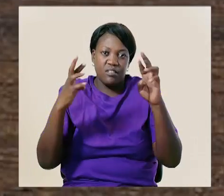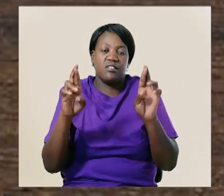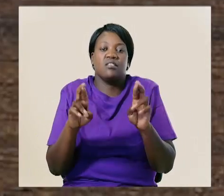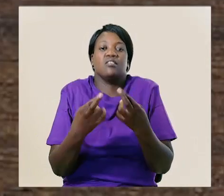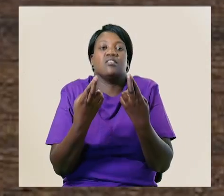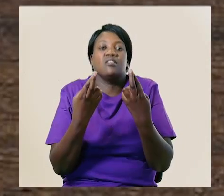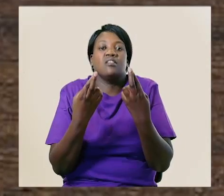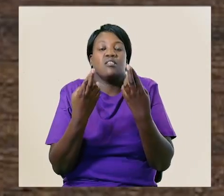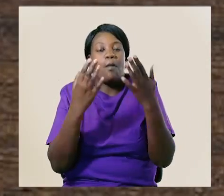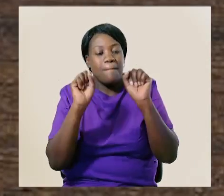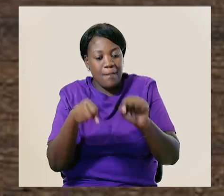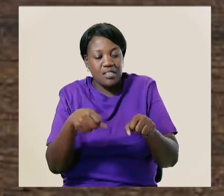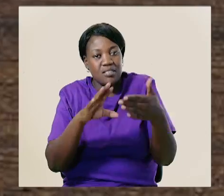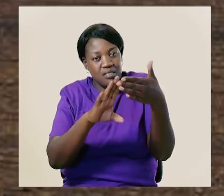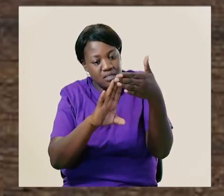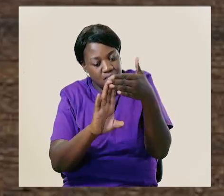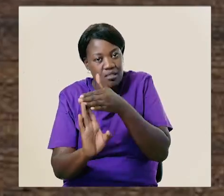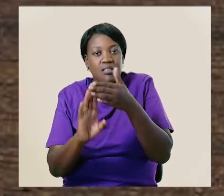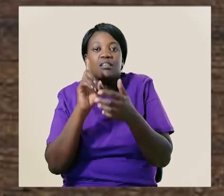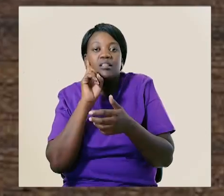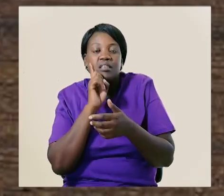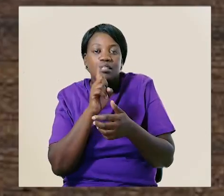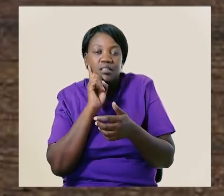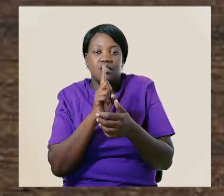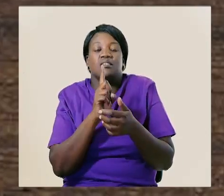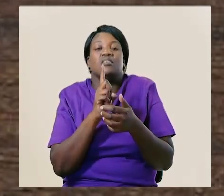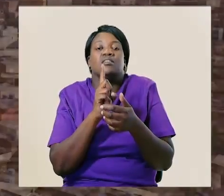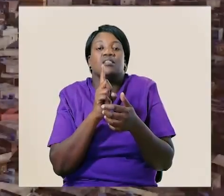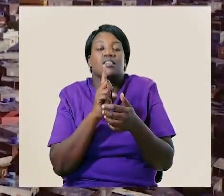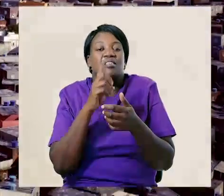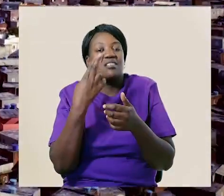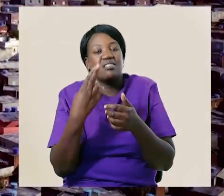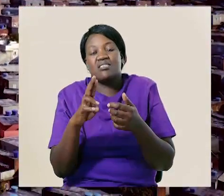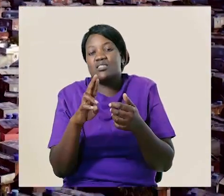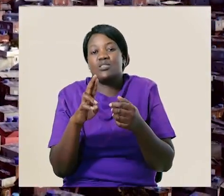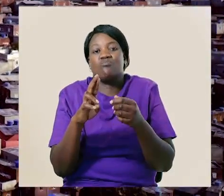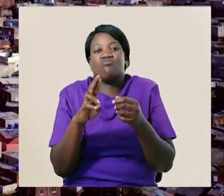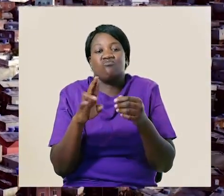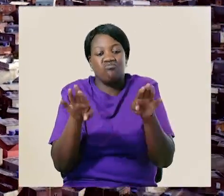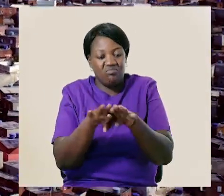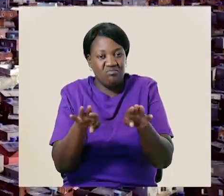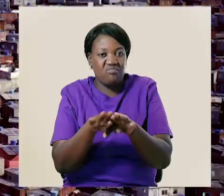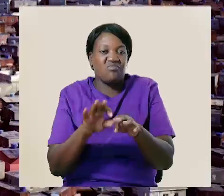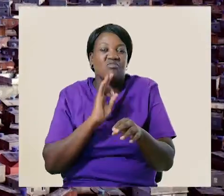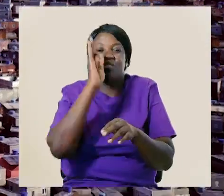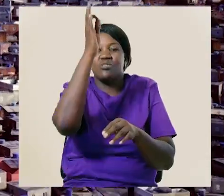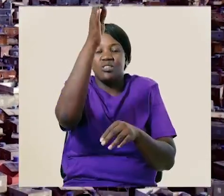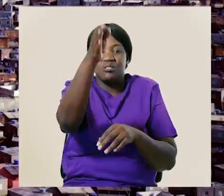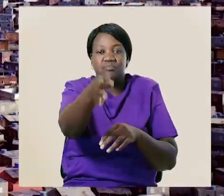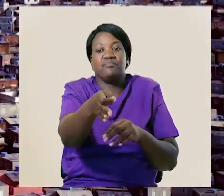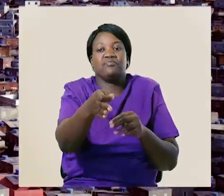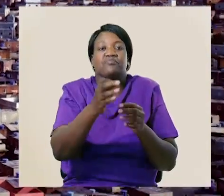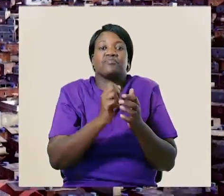we need to conserve and maintain it. Otherwise, it will not be productive for future